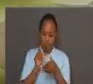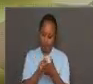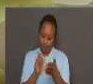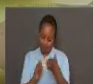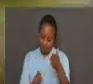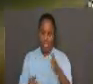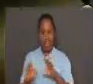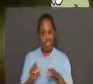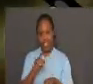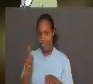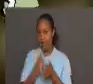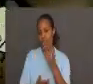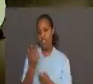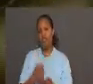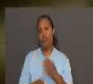your discussion.